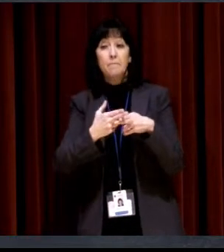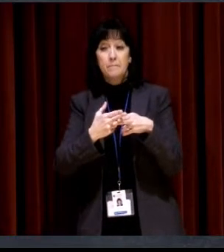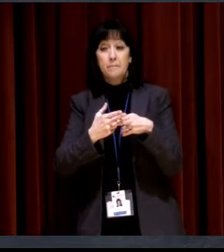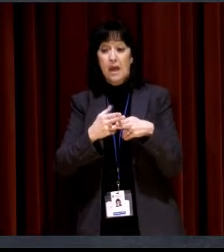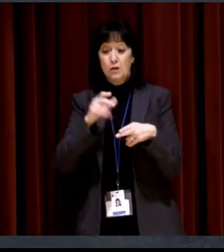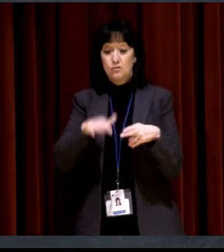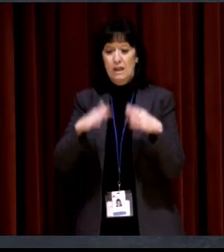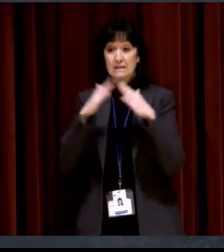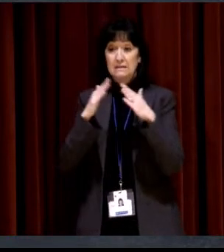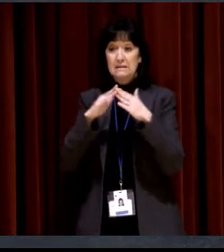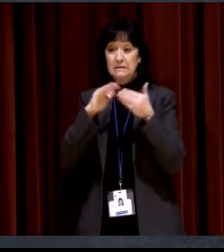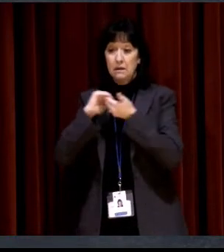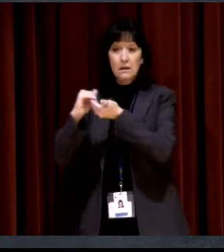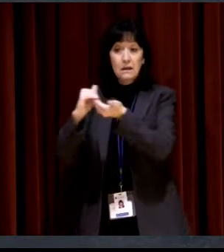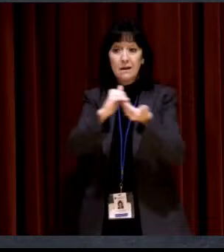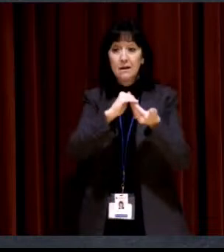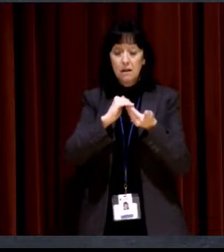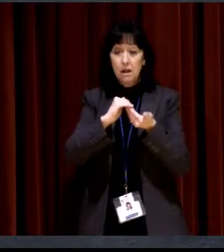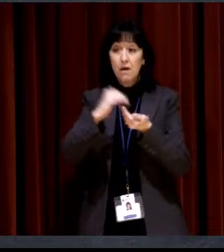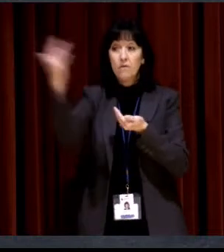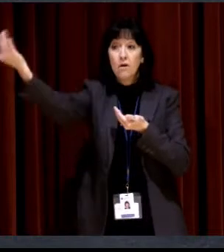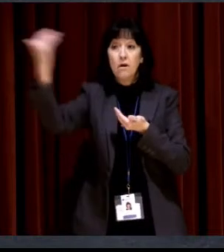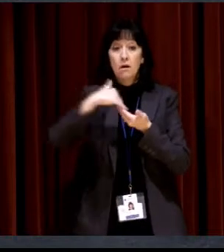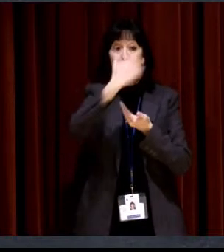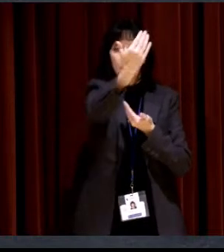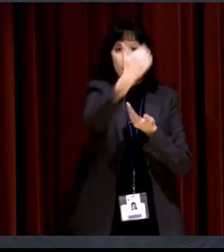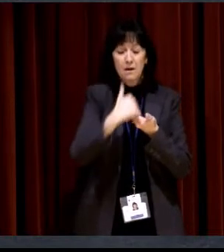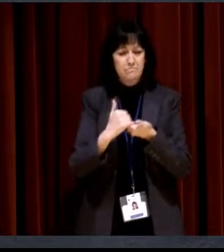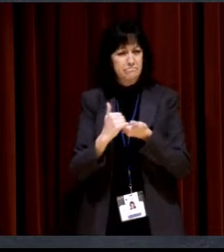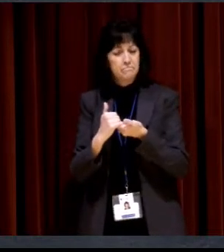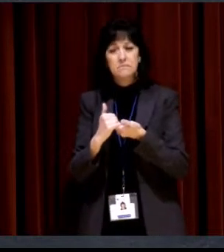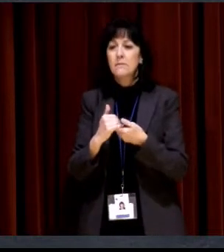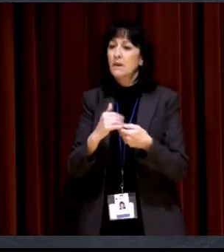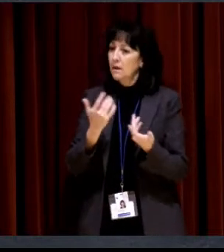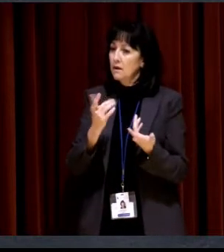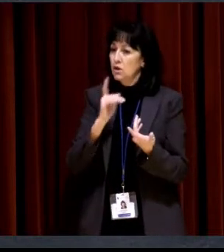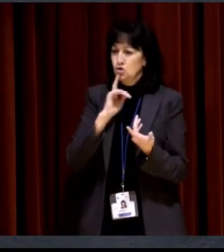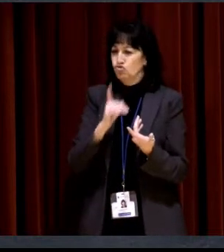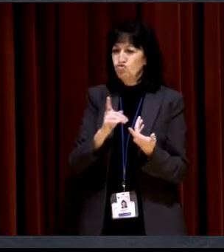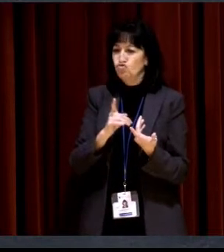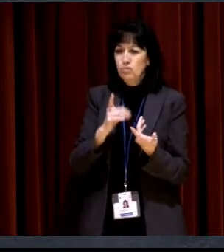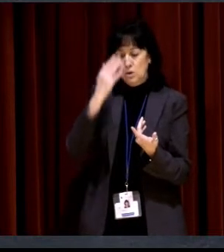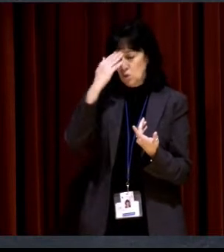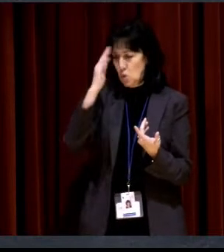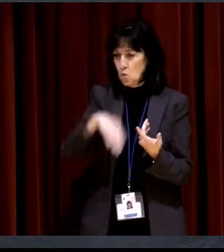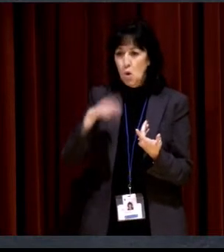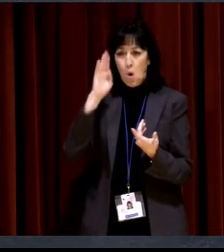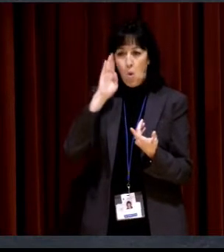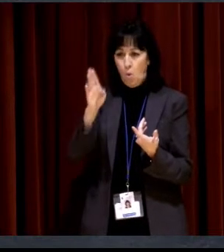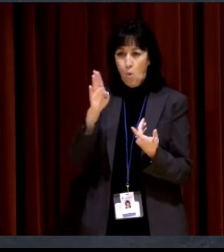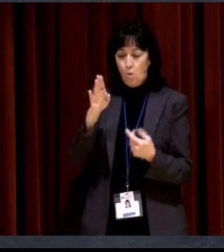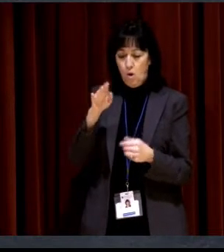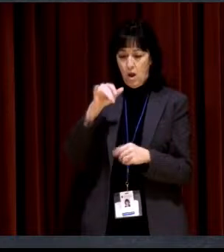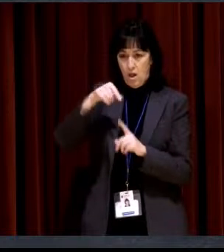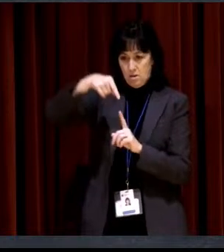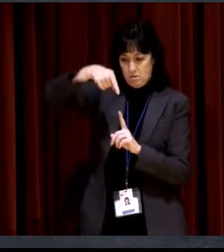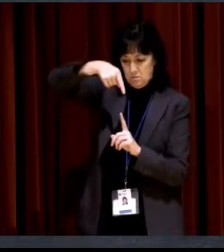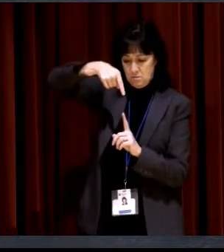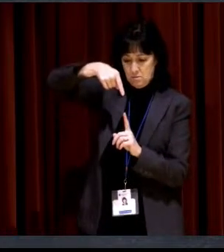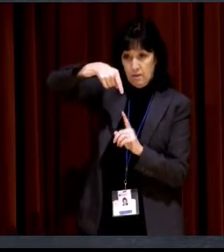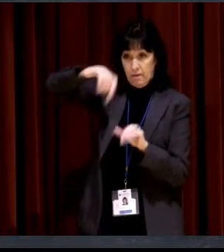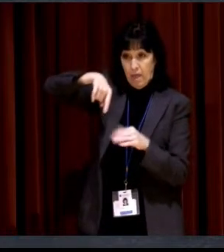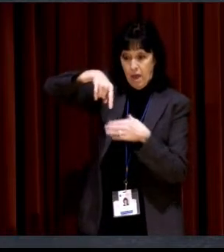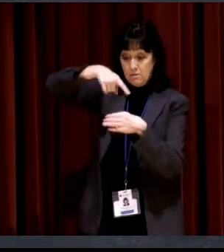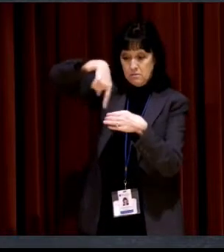stay right here. They're going to be in this part, which is Red Clay, or they're going to be in that part, which is Brandywine, but they're always going to be a part of the